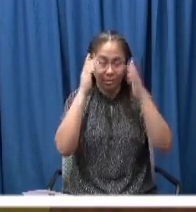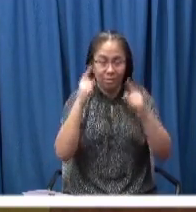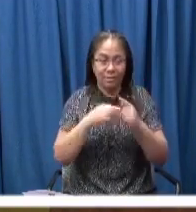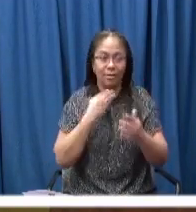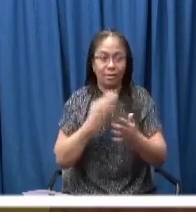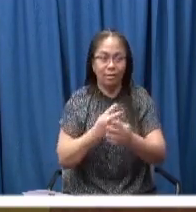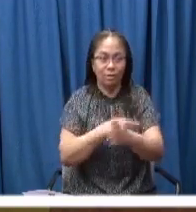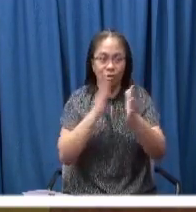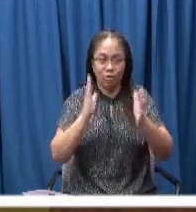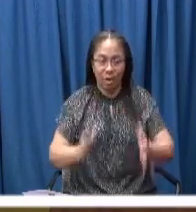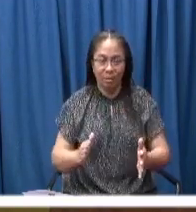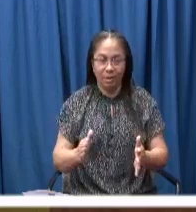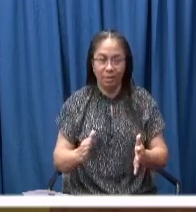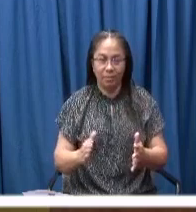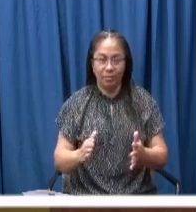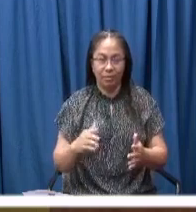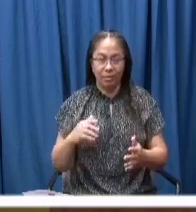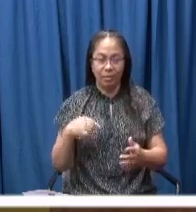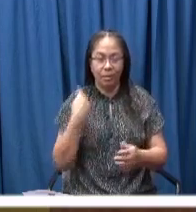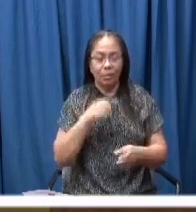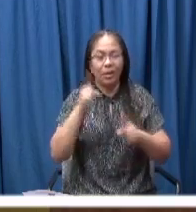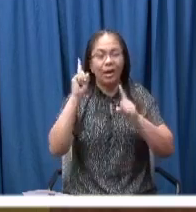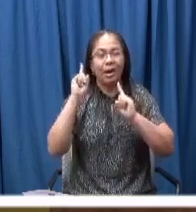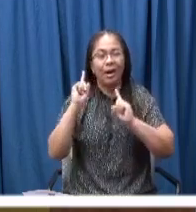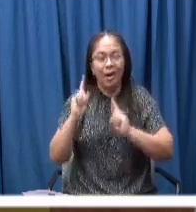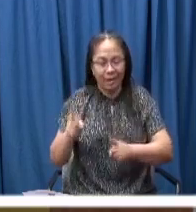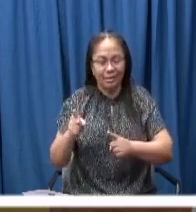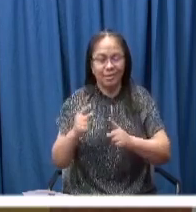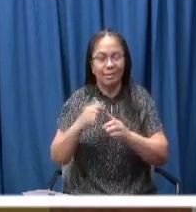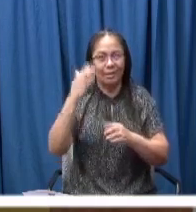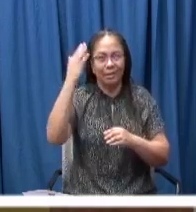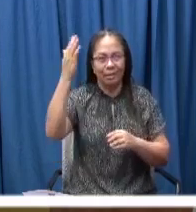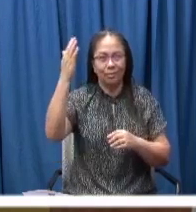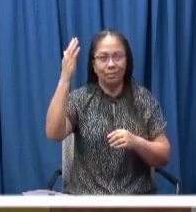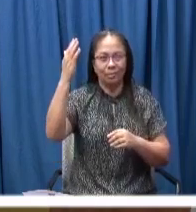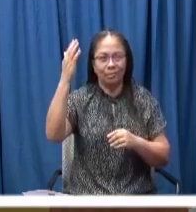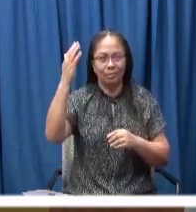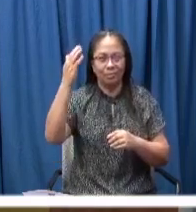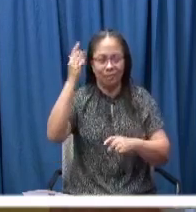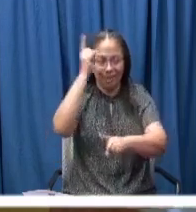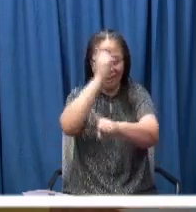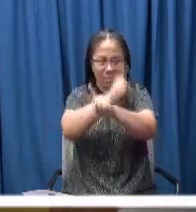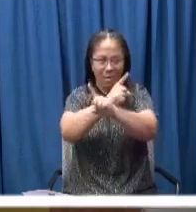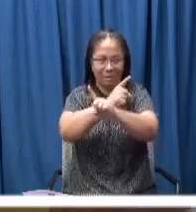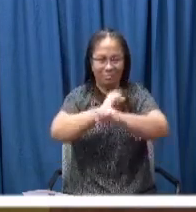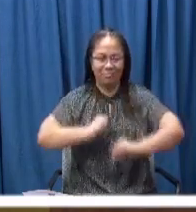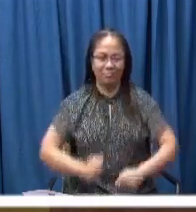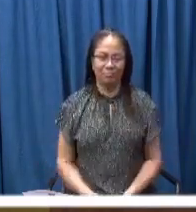Shepherd, and let us answer the call that he's giving to us today. Amen.